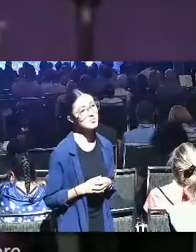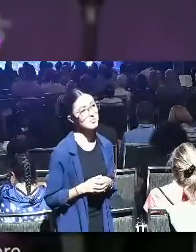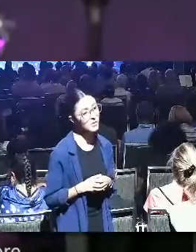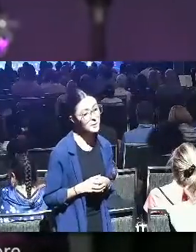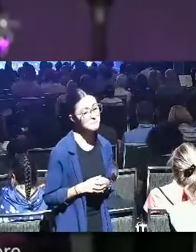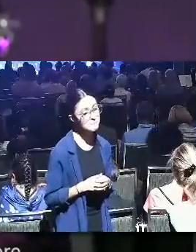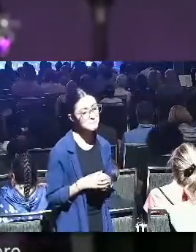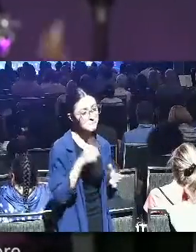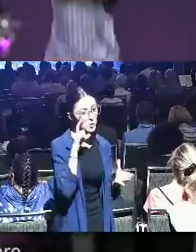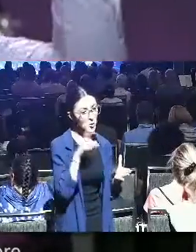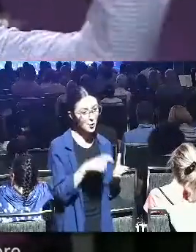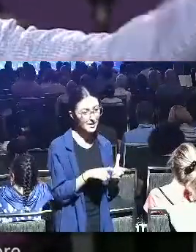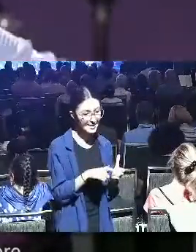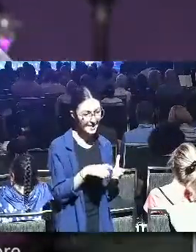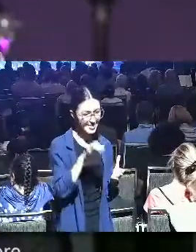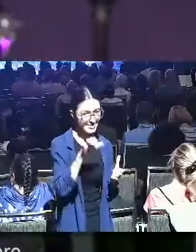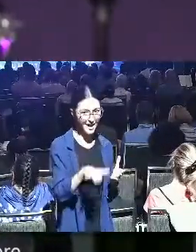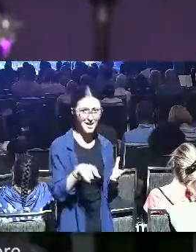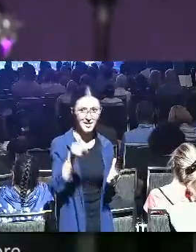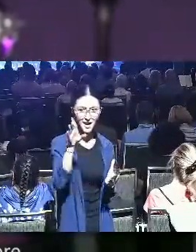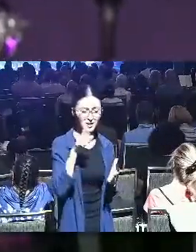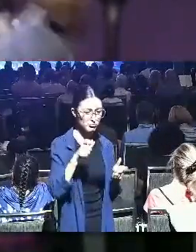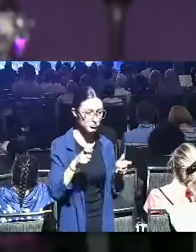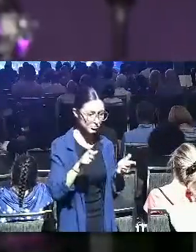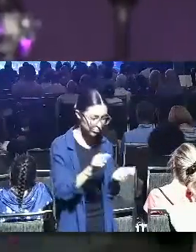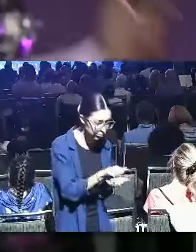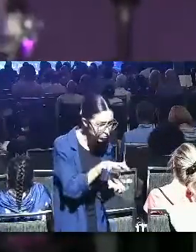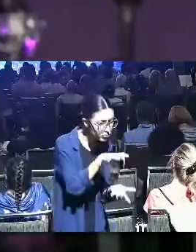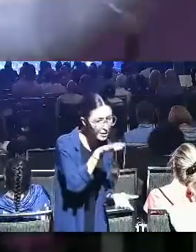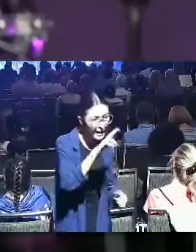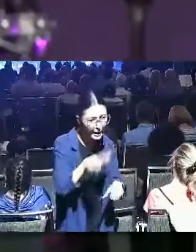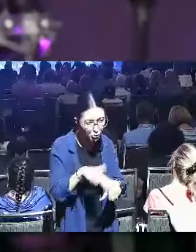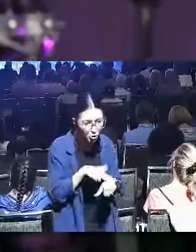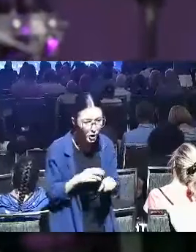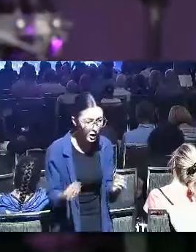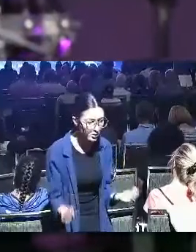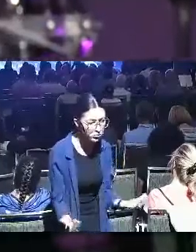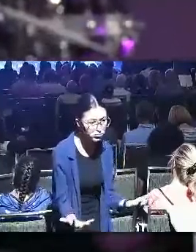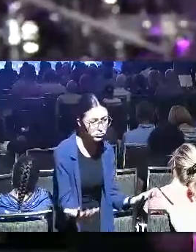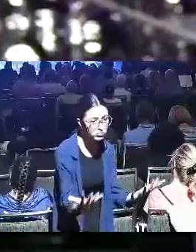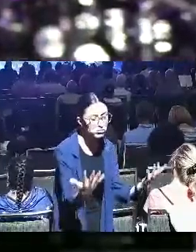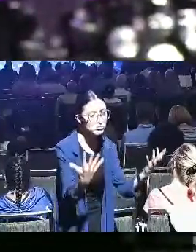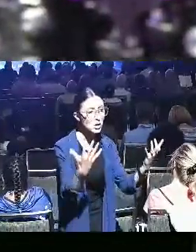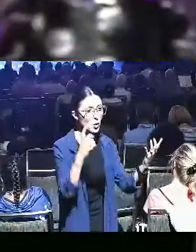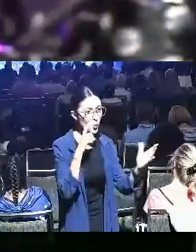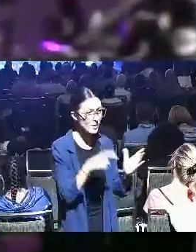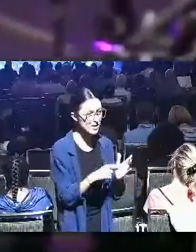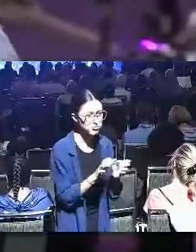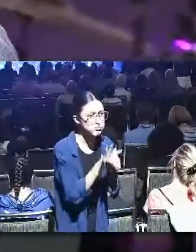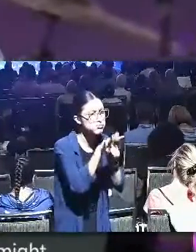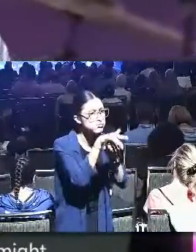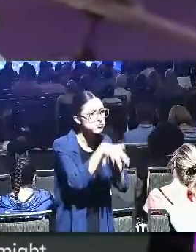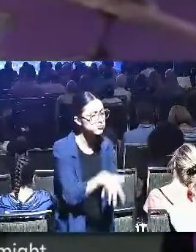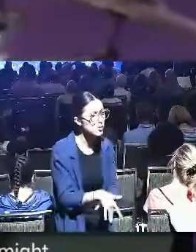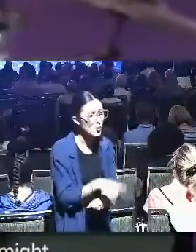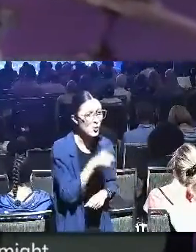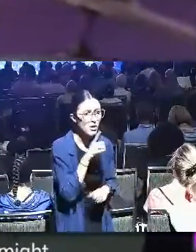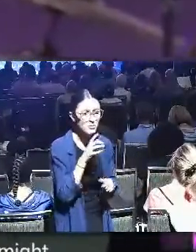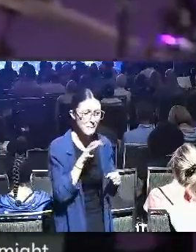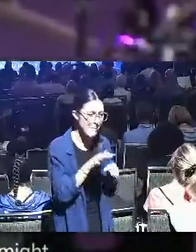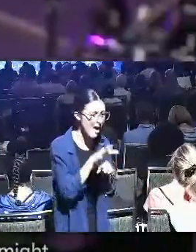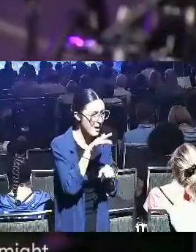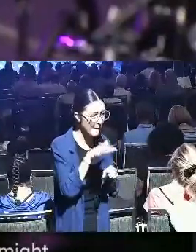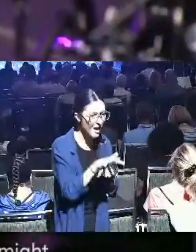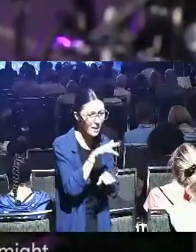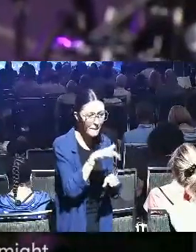of nature coming to fruition. Nature is teeming, it's fertile, it's overabundant. Some might even say wasteful. Jesus tells parables about